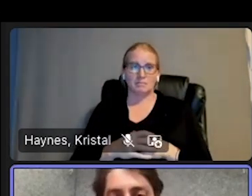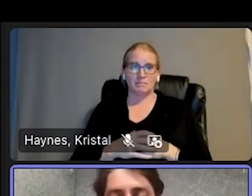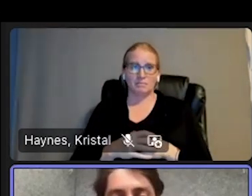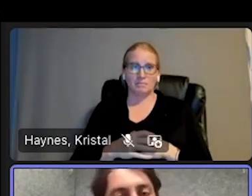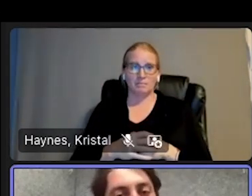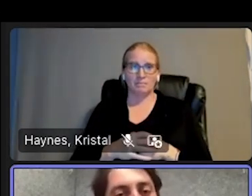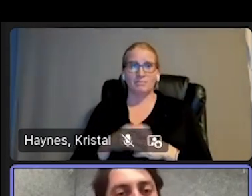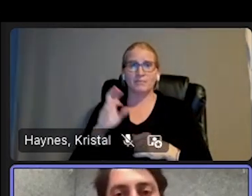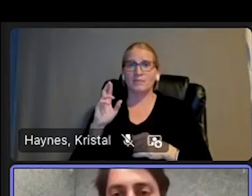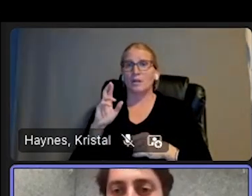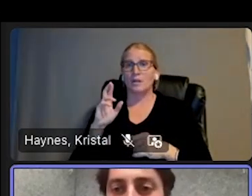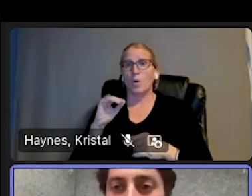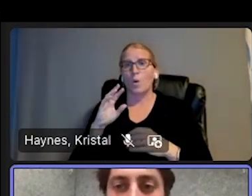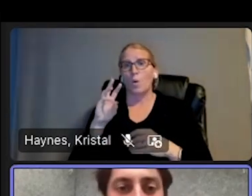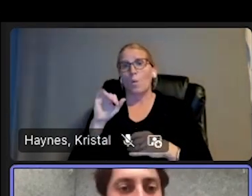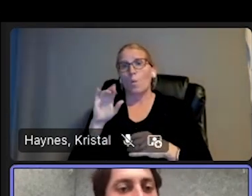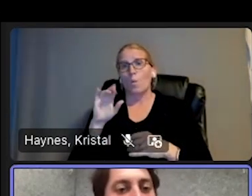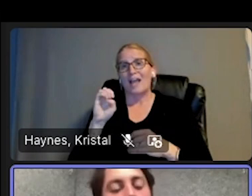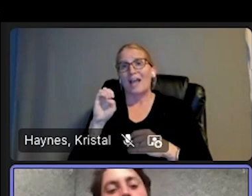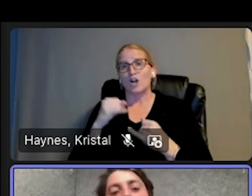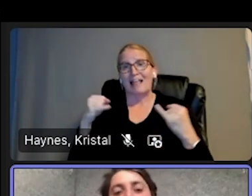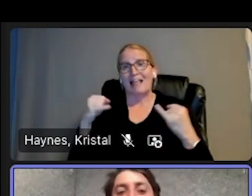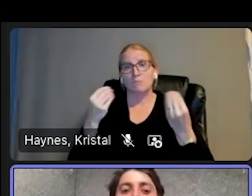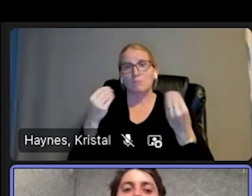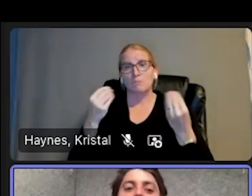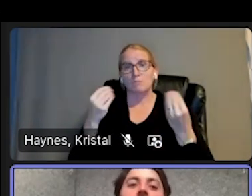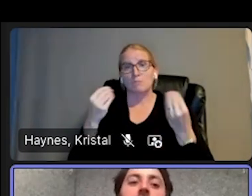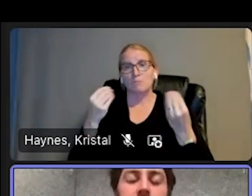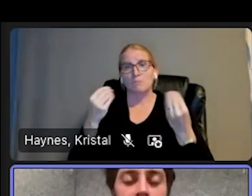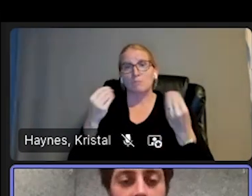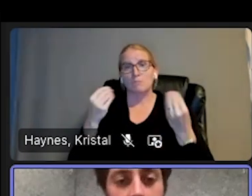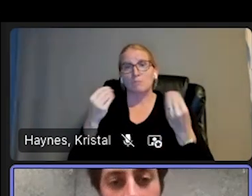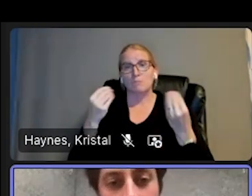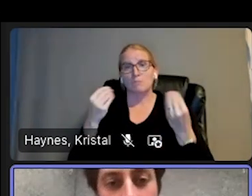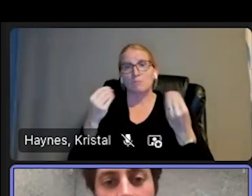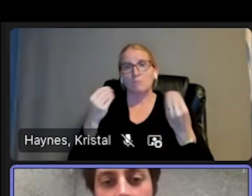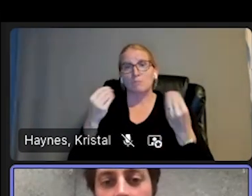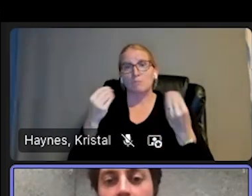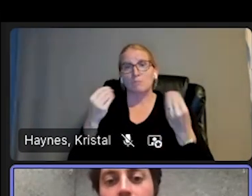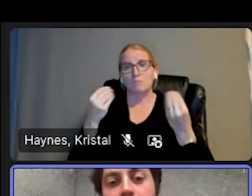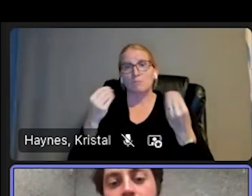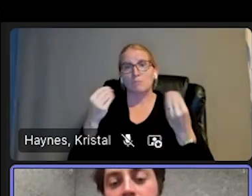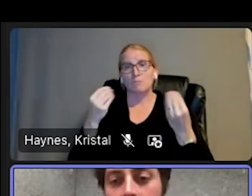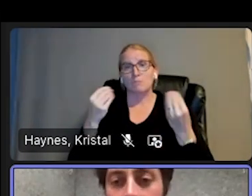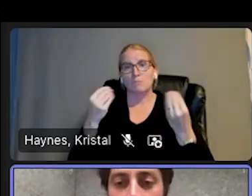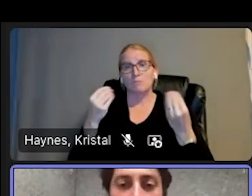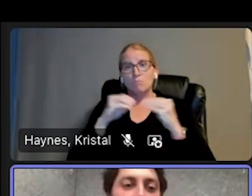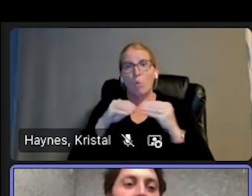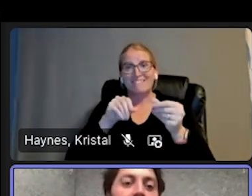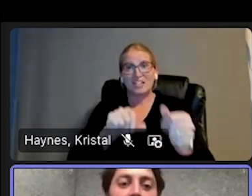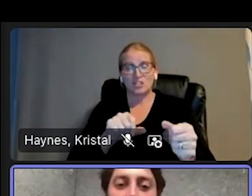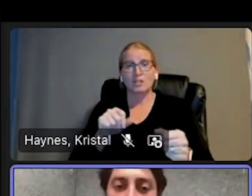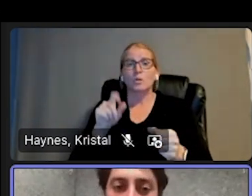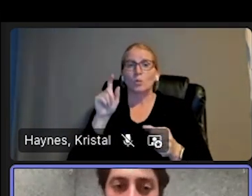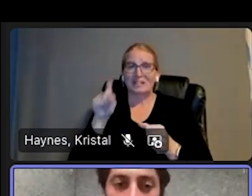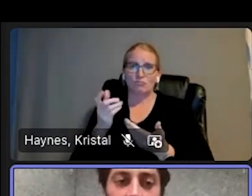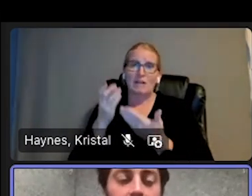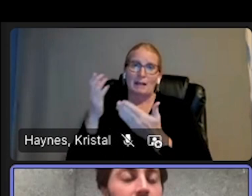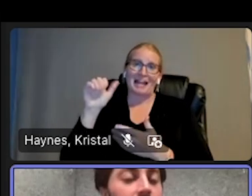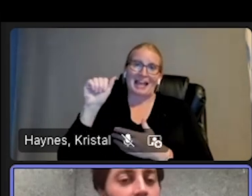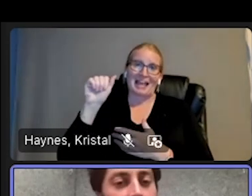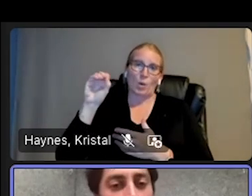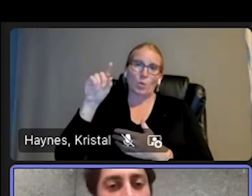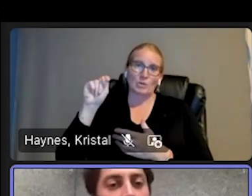deployment more efficient, we do recommend reinstating the Agency of Transportation fee waivers until the state